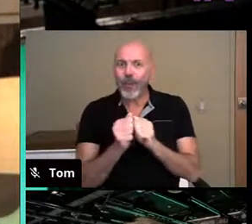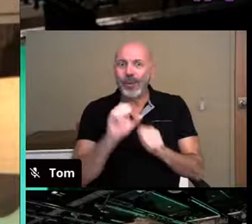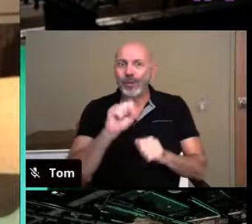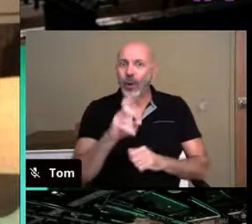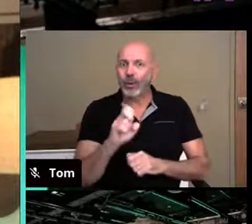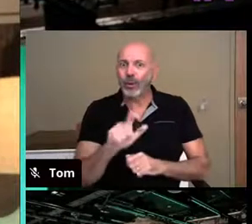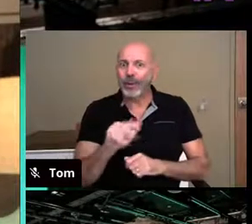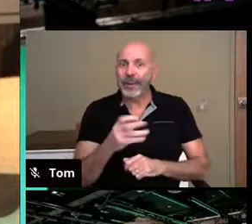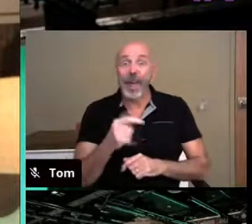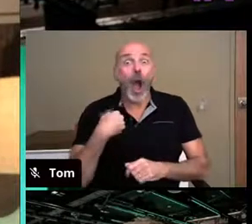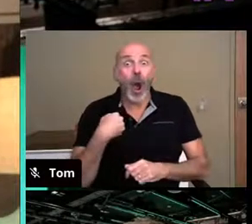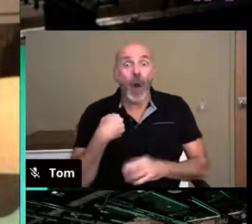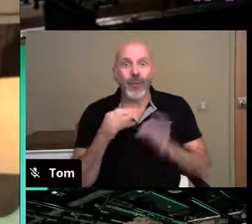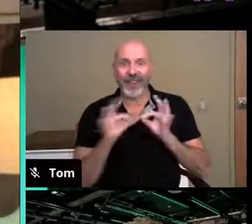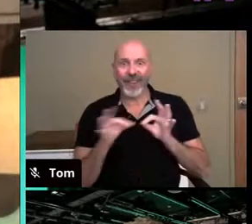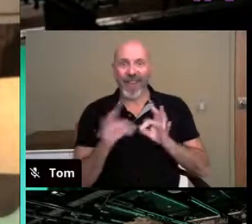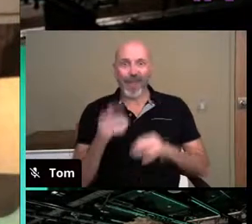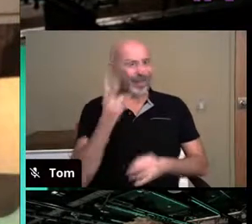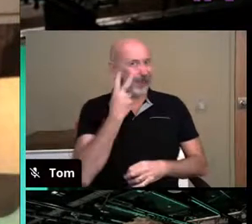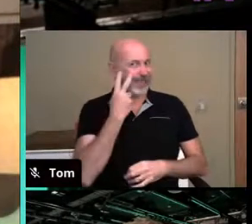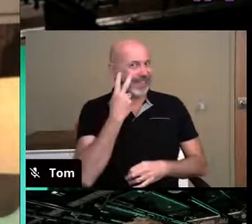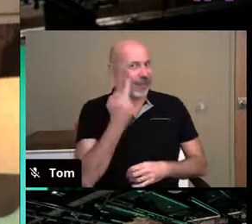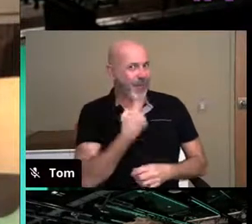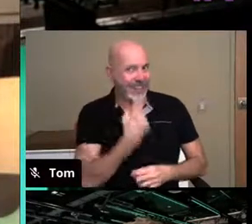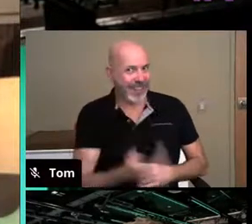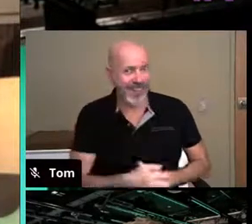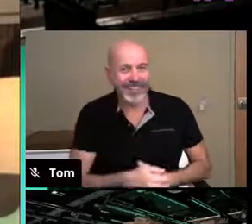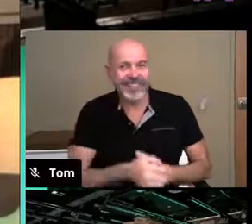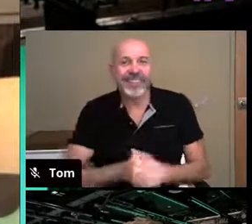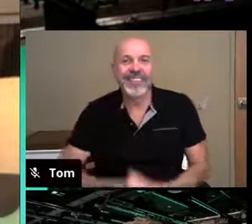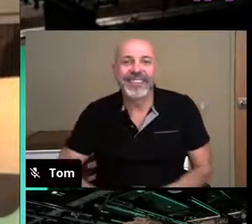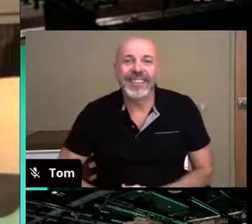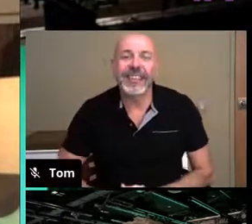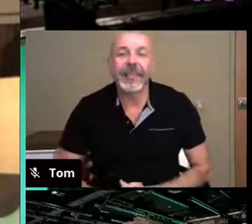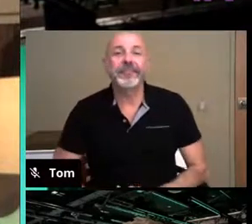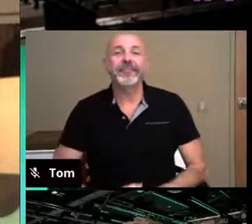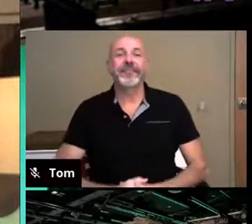have comments. So let's feature some of the comments. So